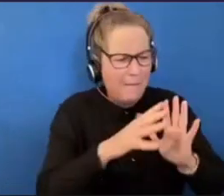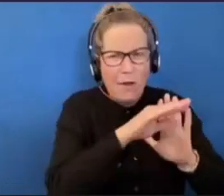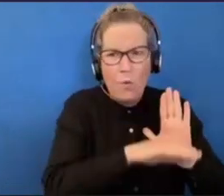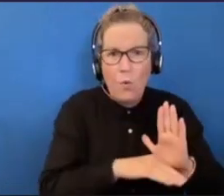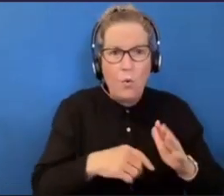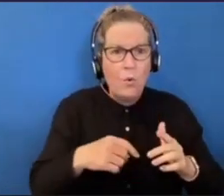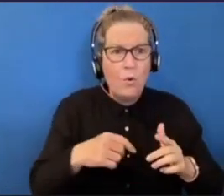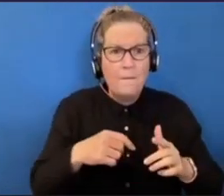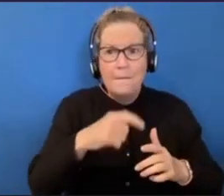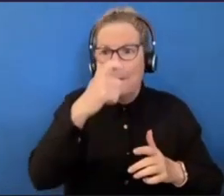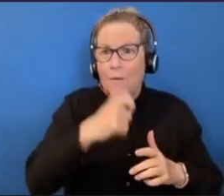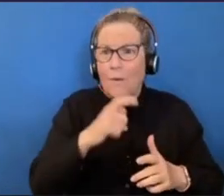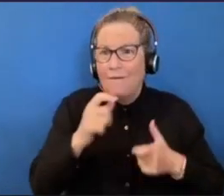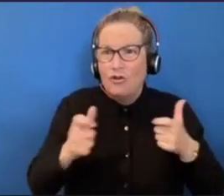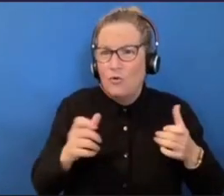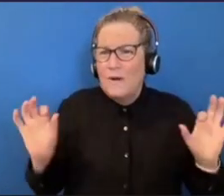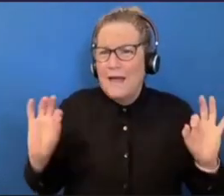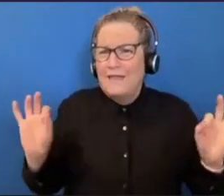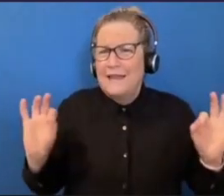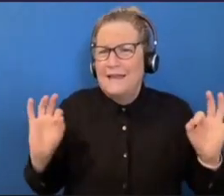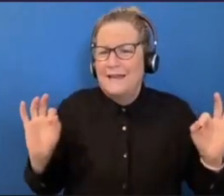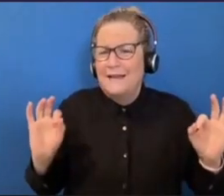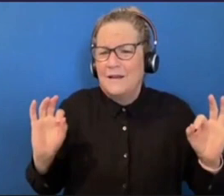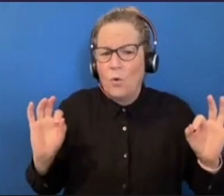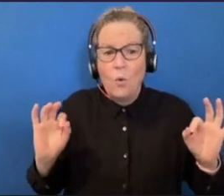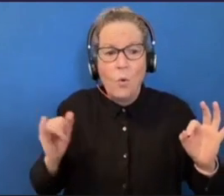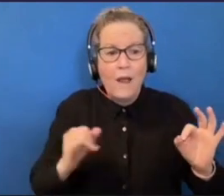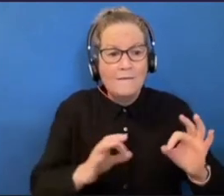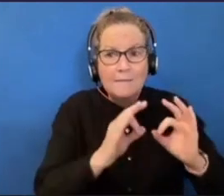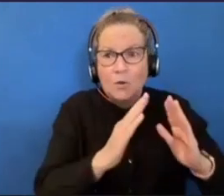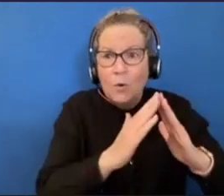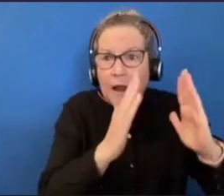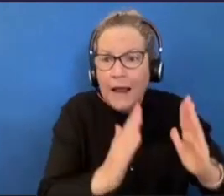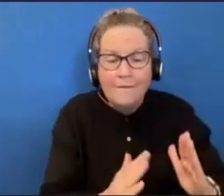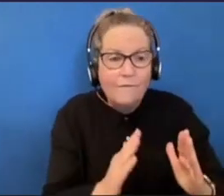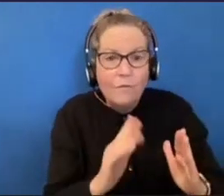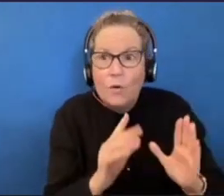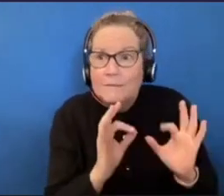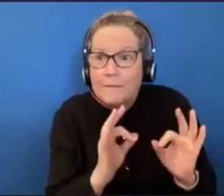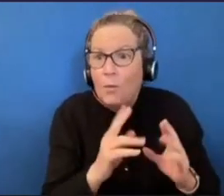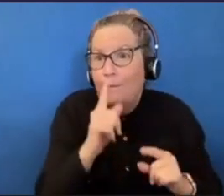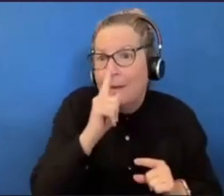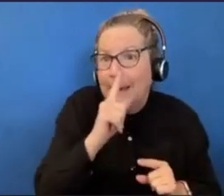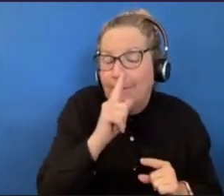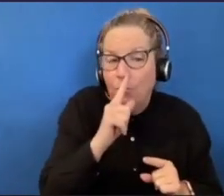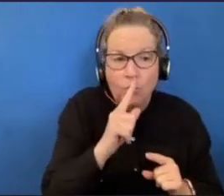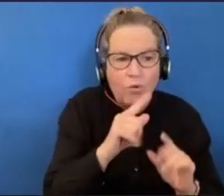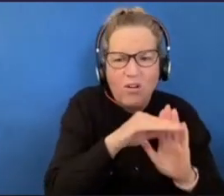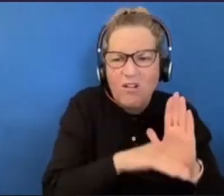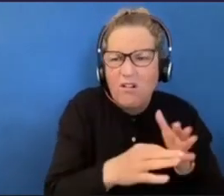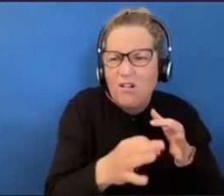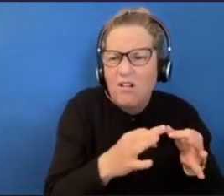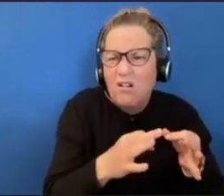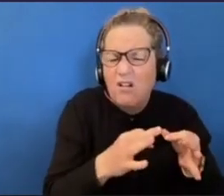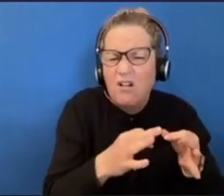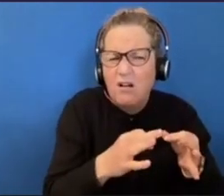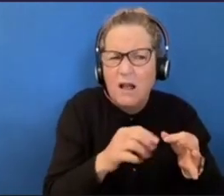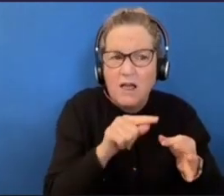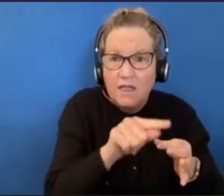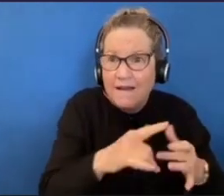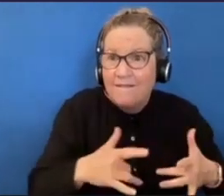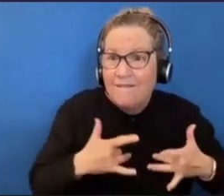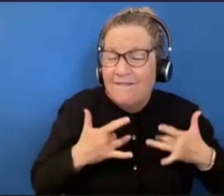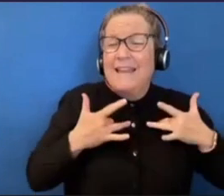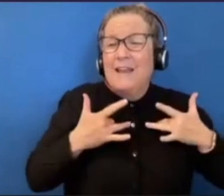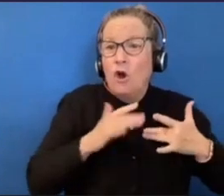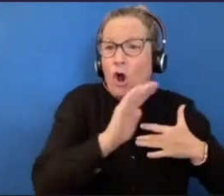or there's so many places that are special places for special people. And none of those are going to deliver that sense of home that